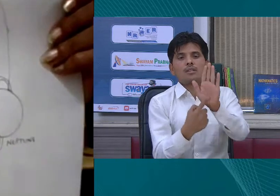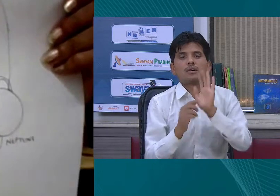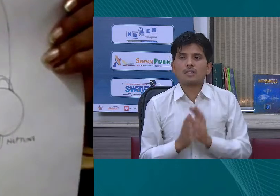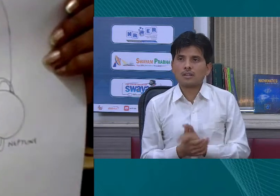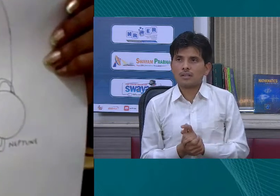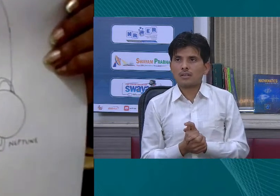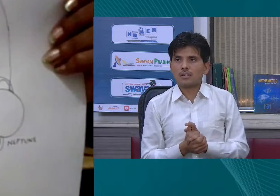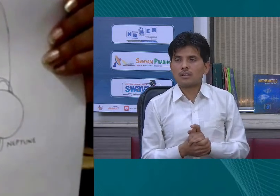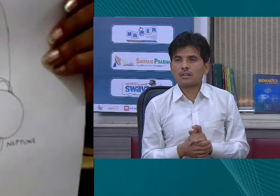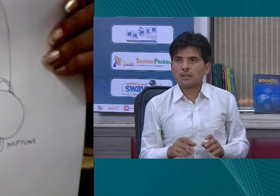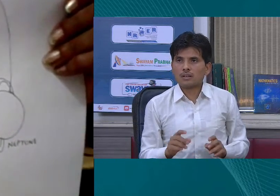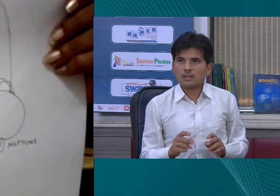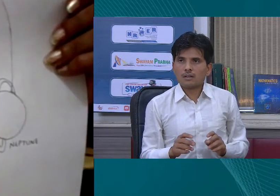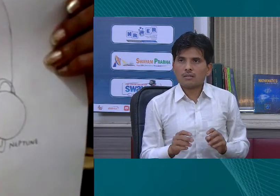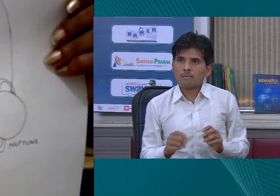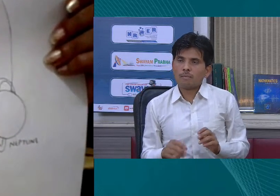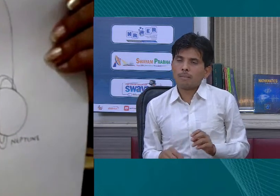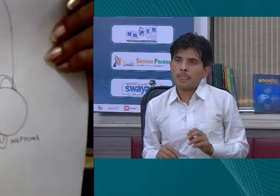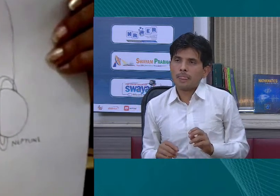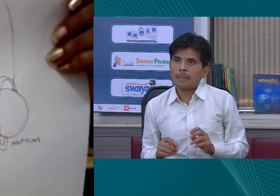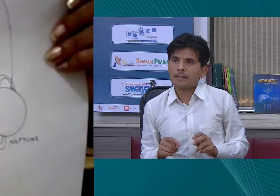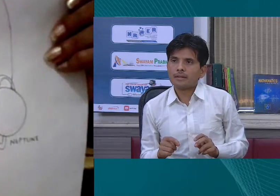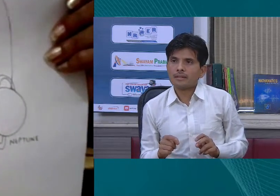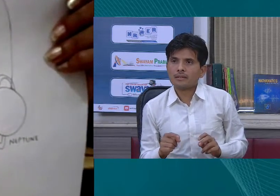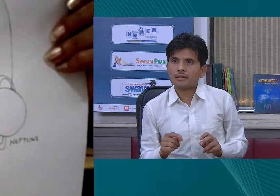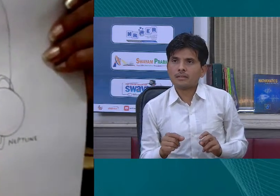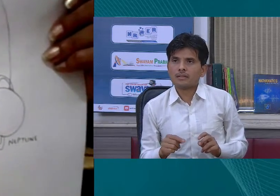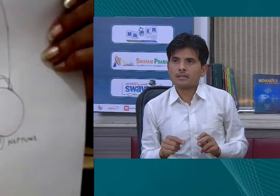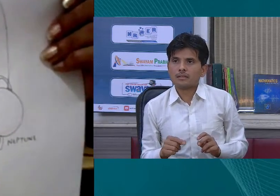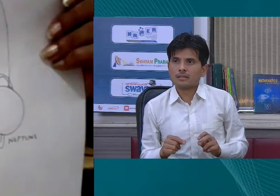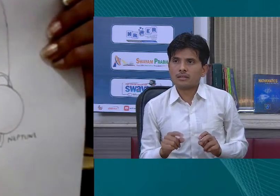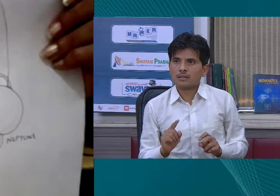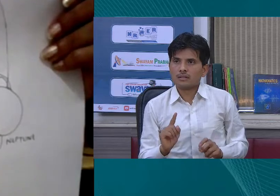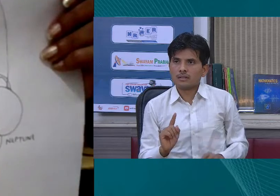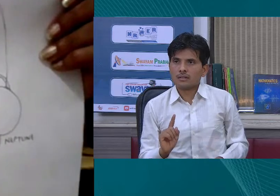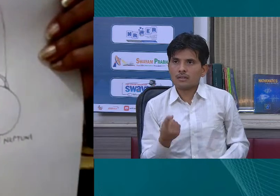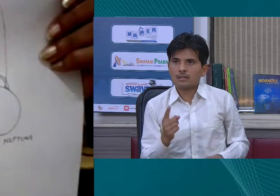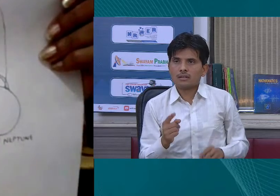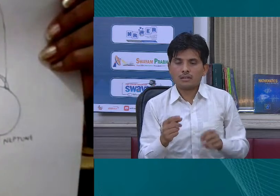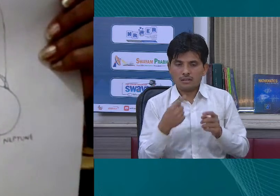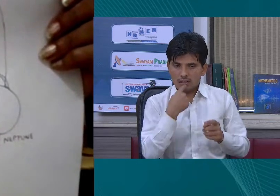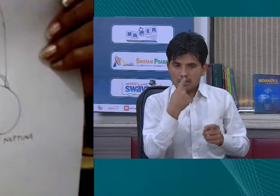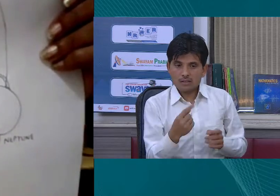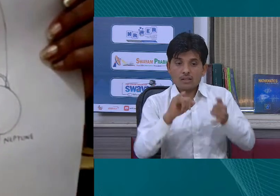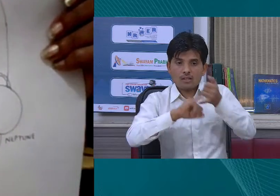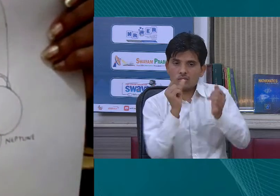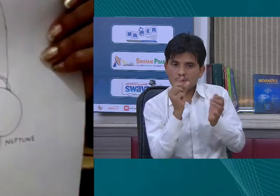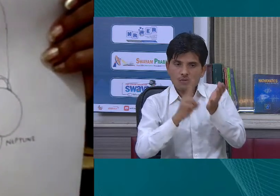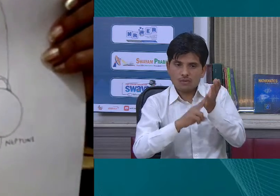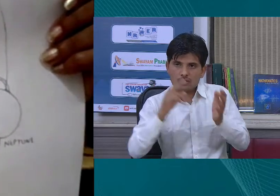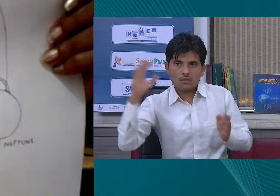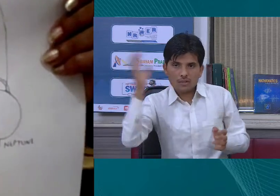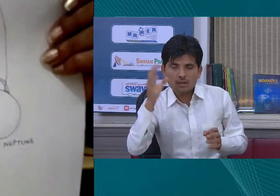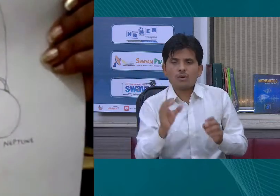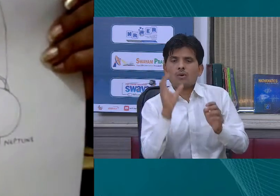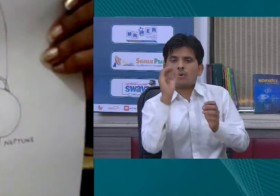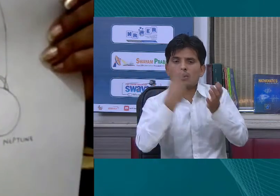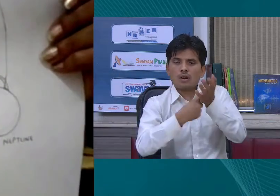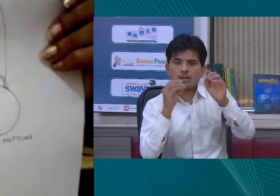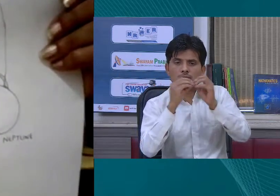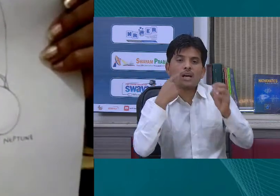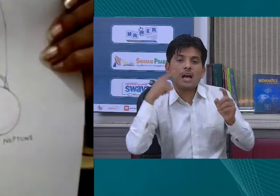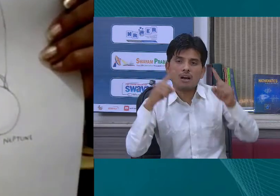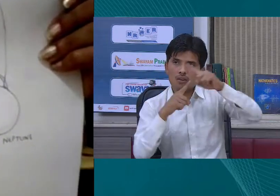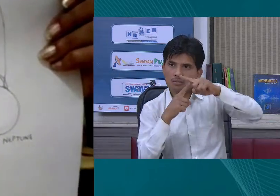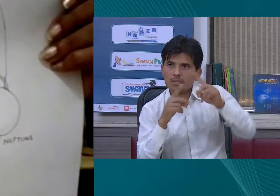also so that it serves both the purpose. So if you touch it, you get a feeling of, okay, this is the sun, this is the orbit, and then we have